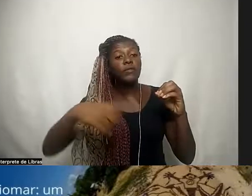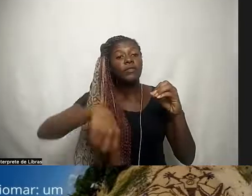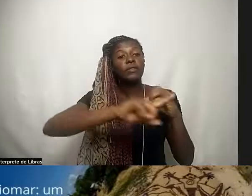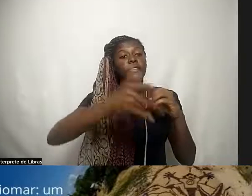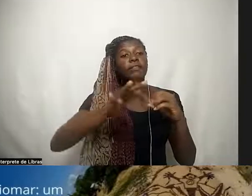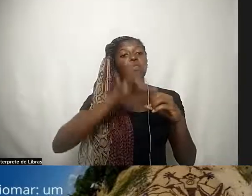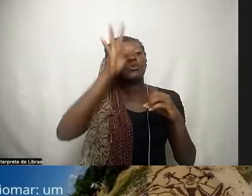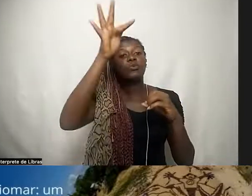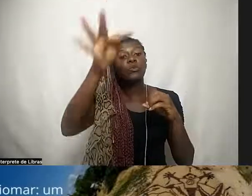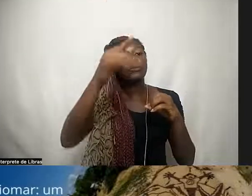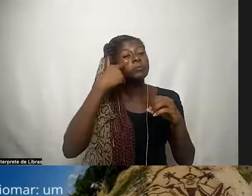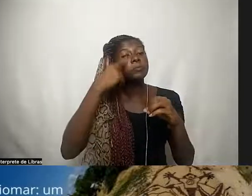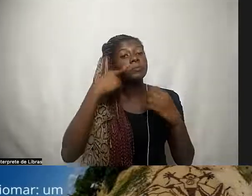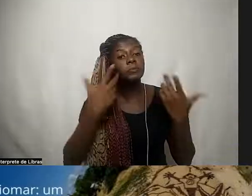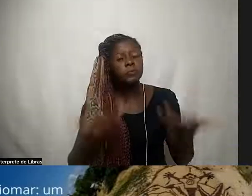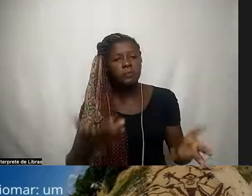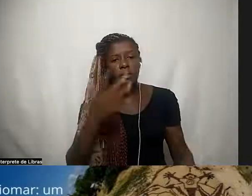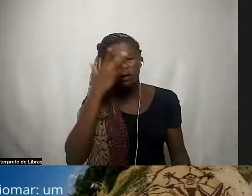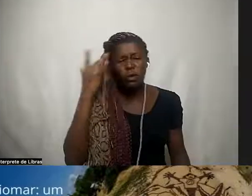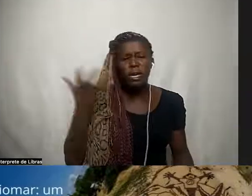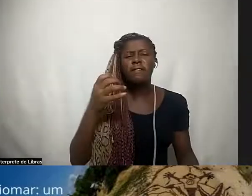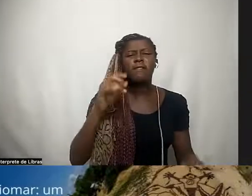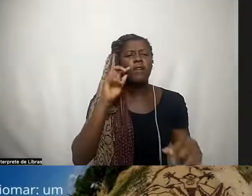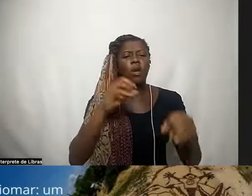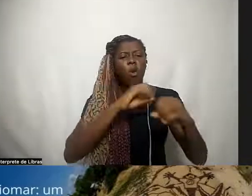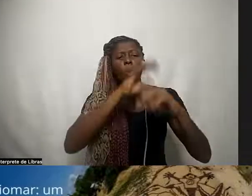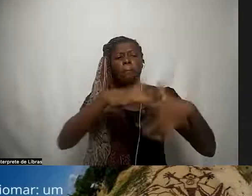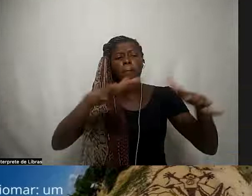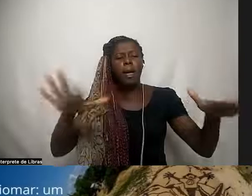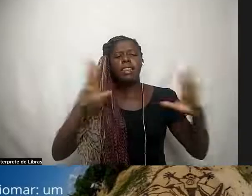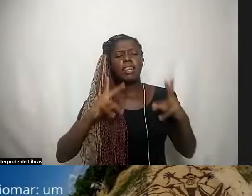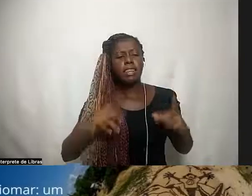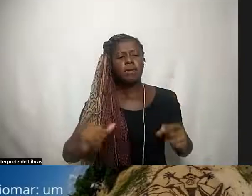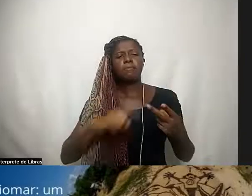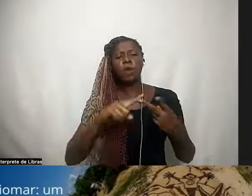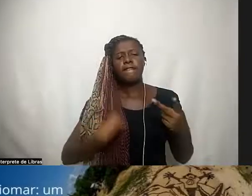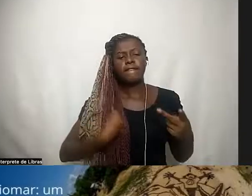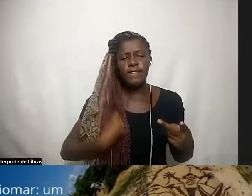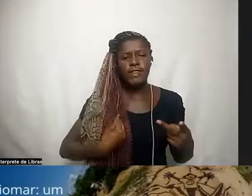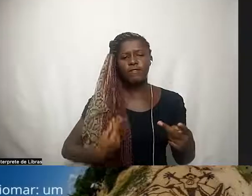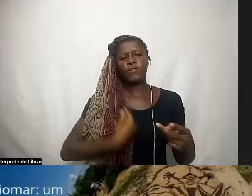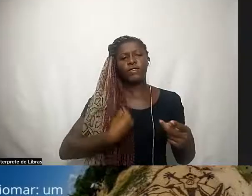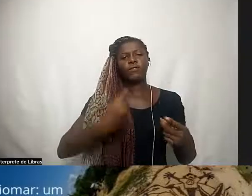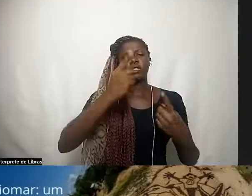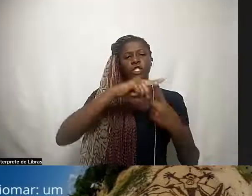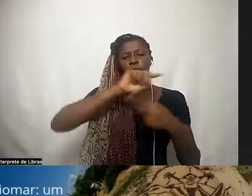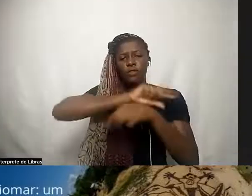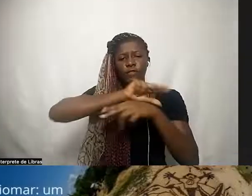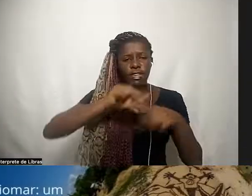kind of ocean would you like to see in the next decade? So we saw clean and sustainable, live,